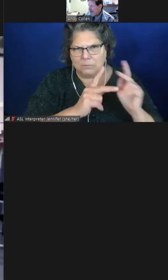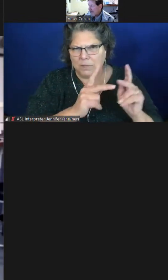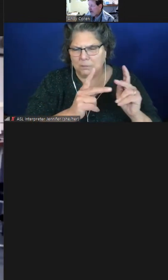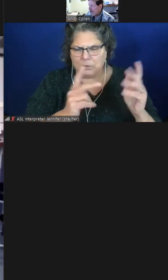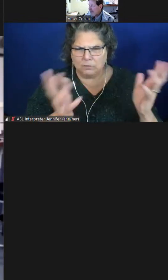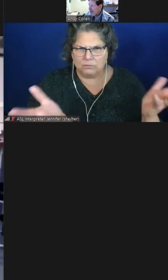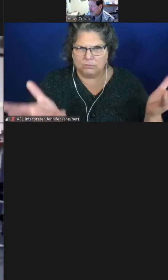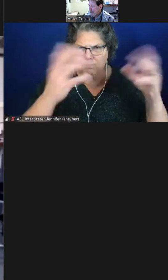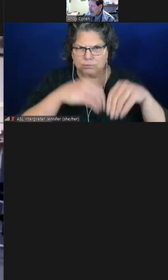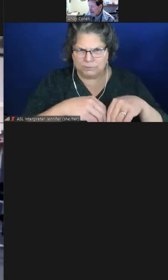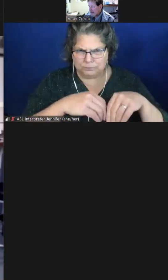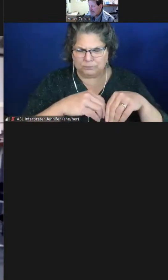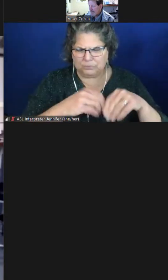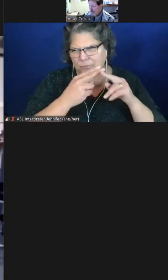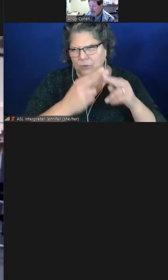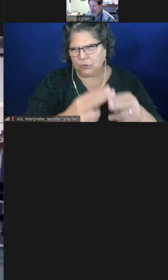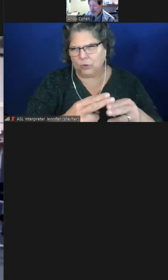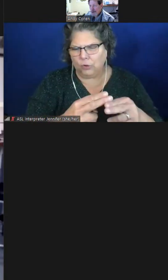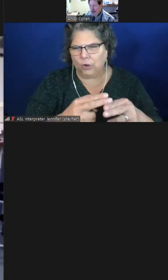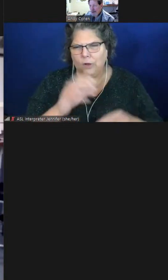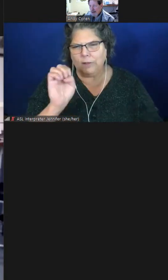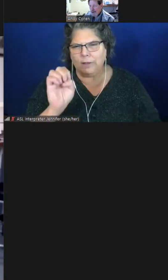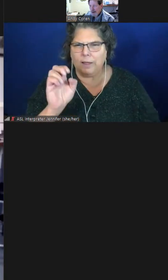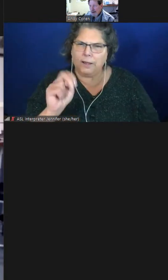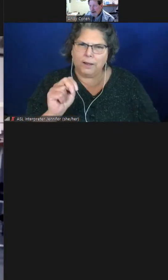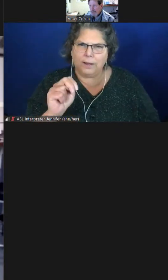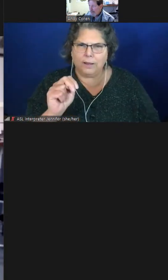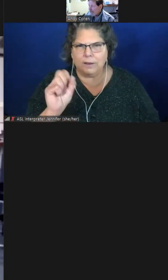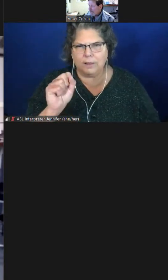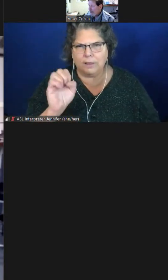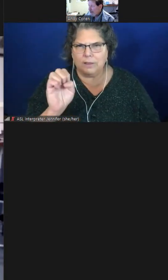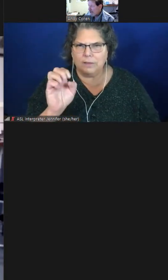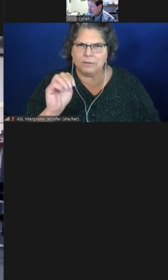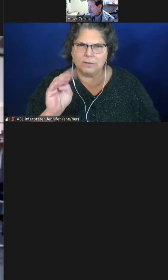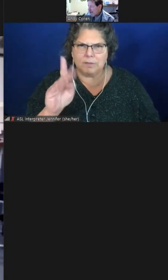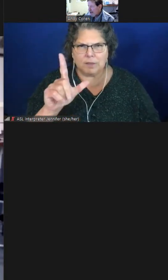composite that they call an ensemble view. And